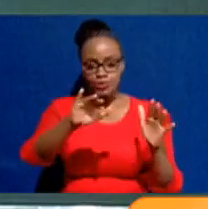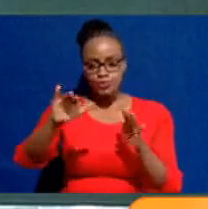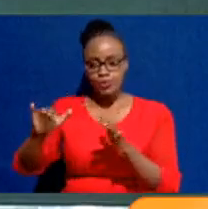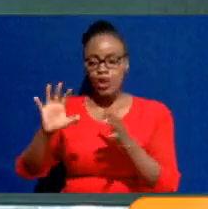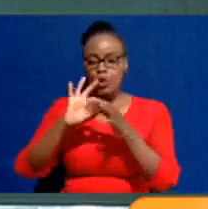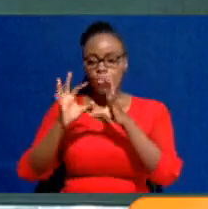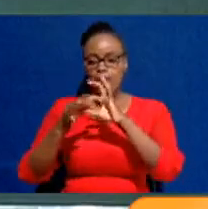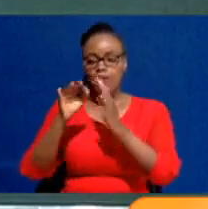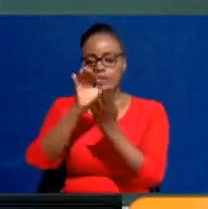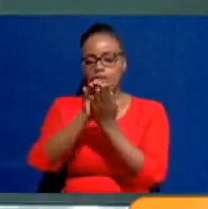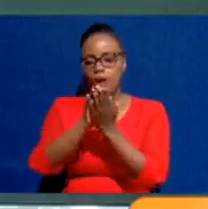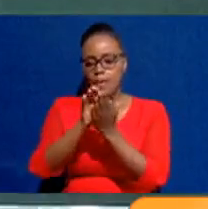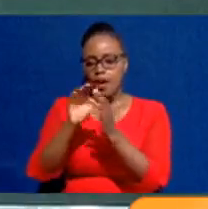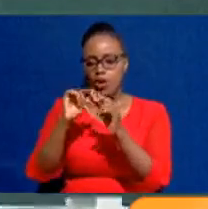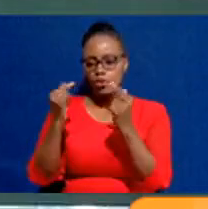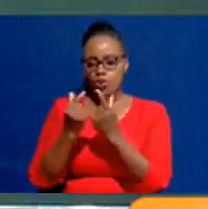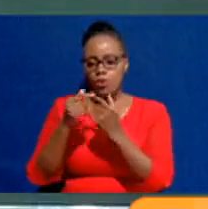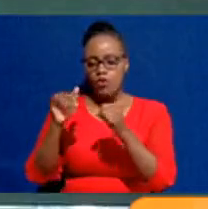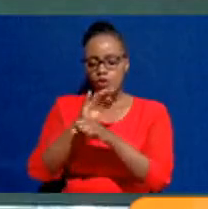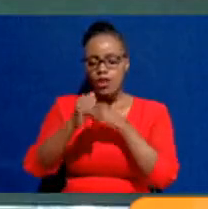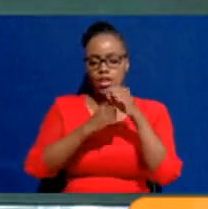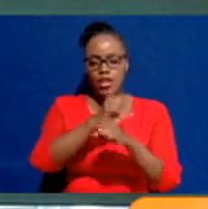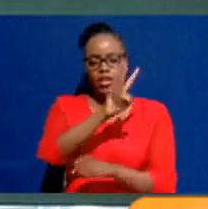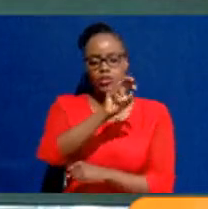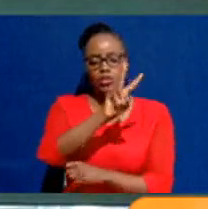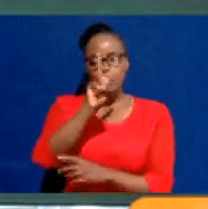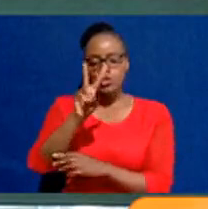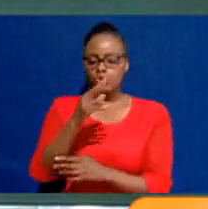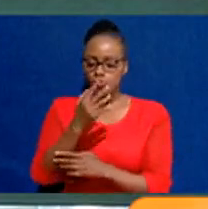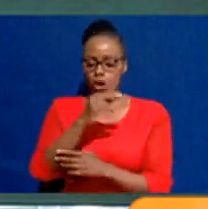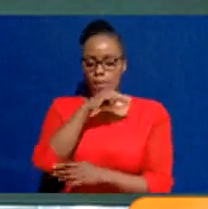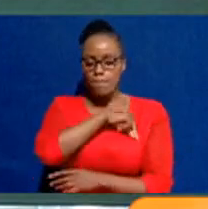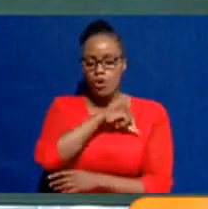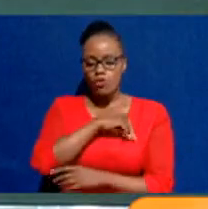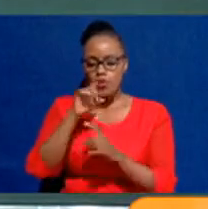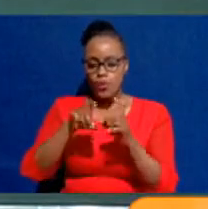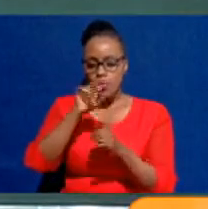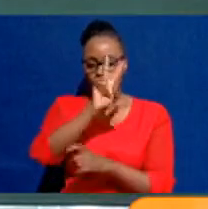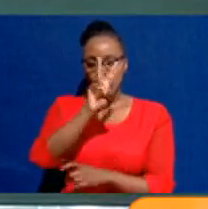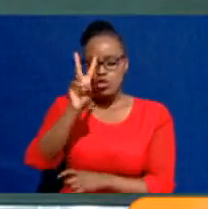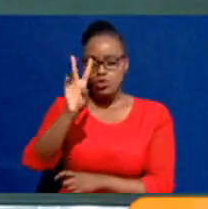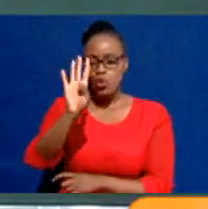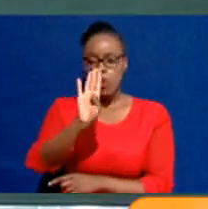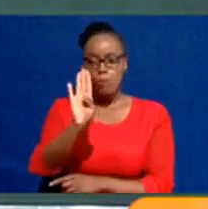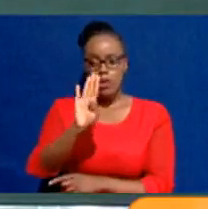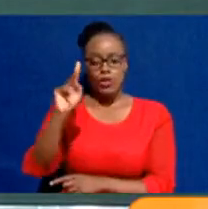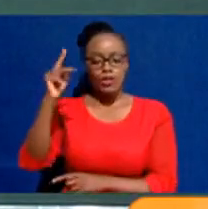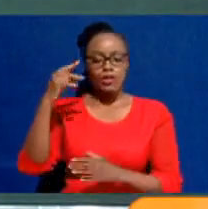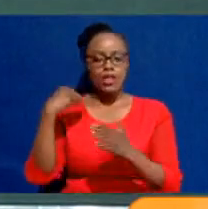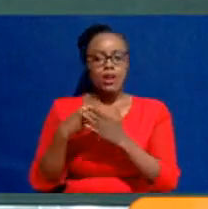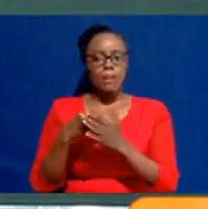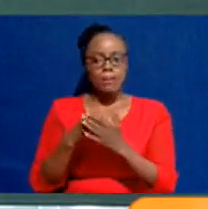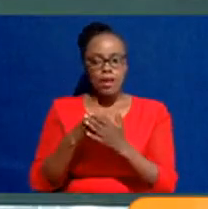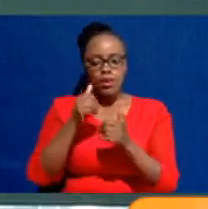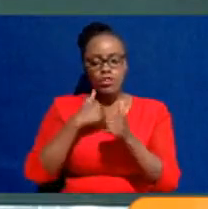And Co-operative Bank Group's full year 2022 net profits rose to 22 billion Kenya shillings,